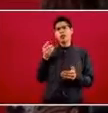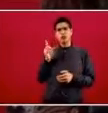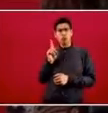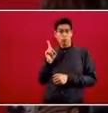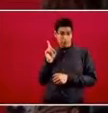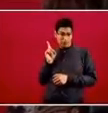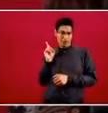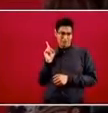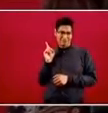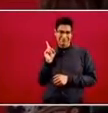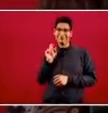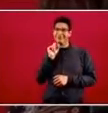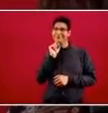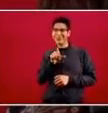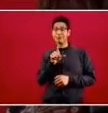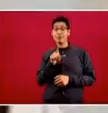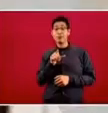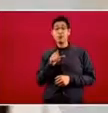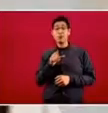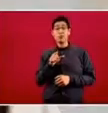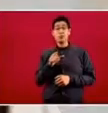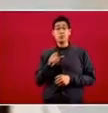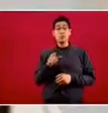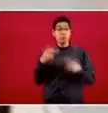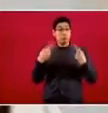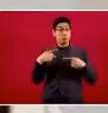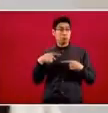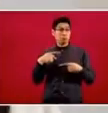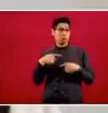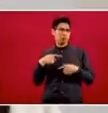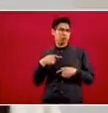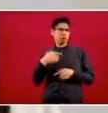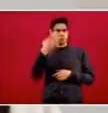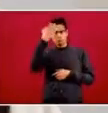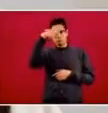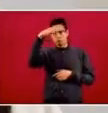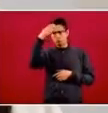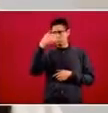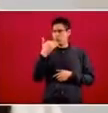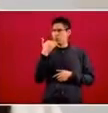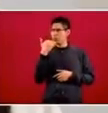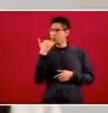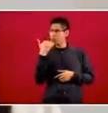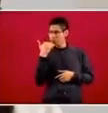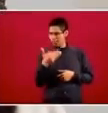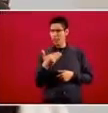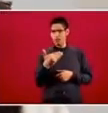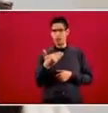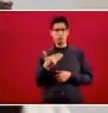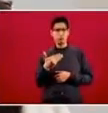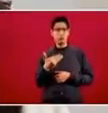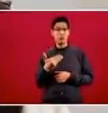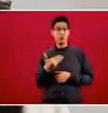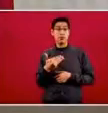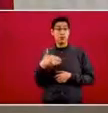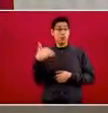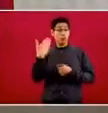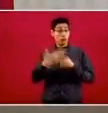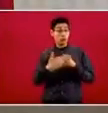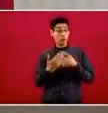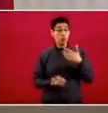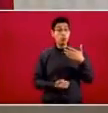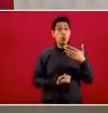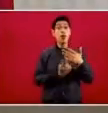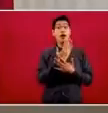program started since last Sunday, and it is in charge of a leading group of experts who will